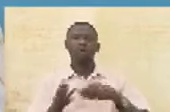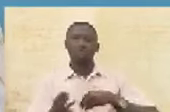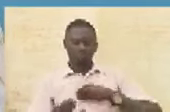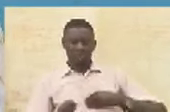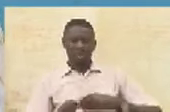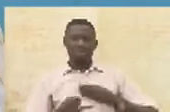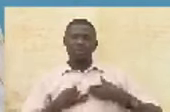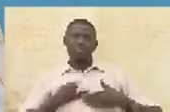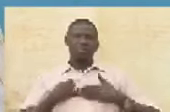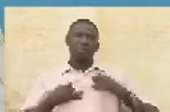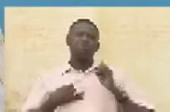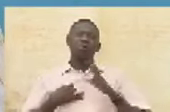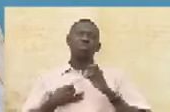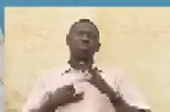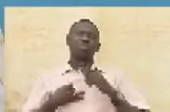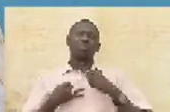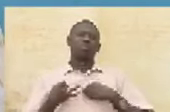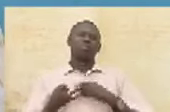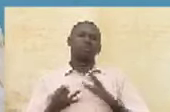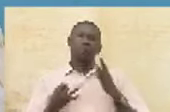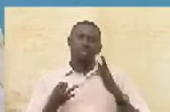Some had internal problems.